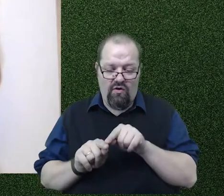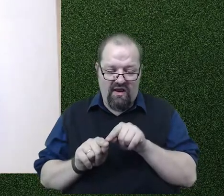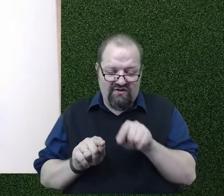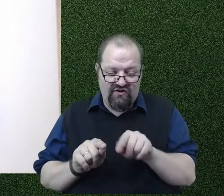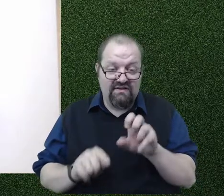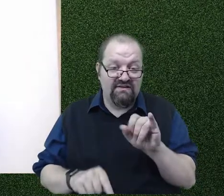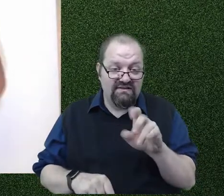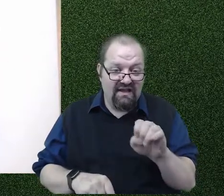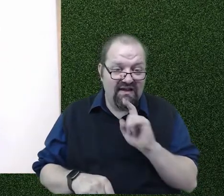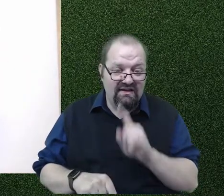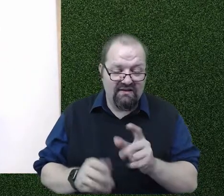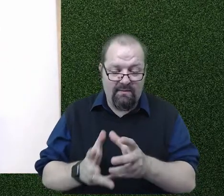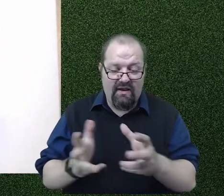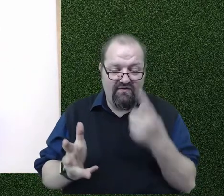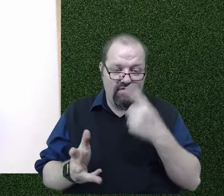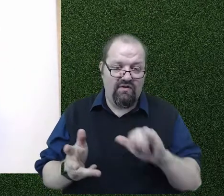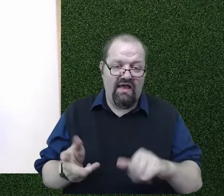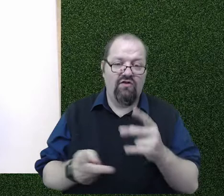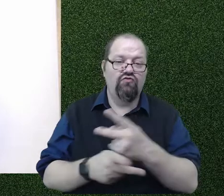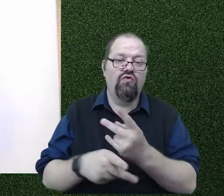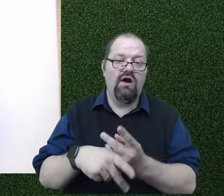is the magnitude of that cross product,